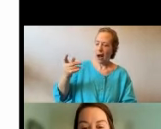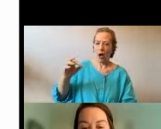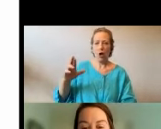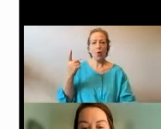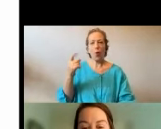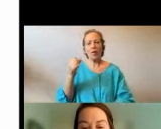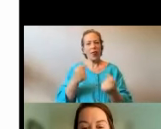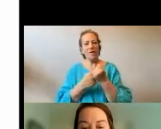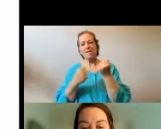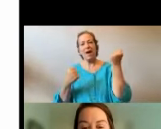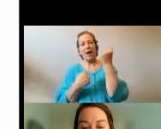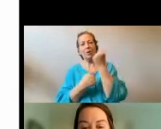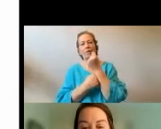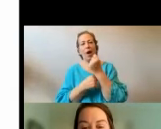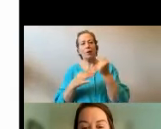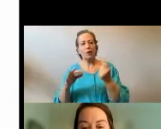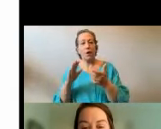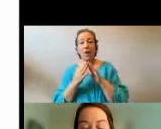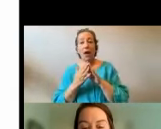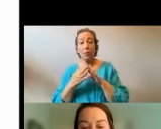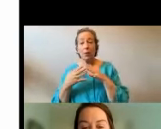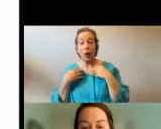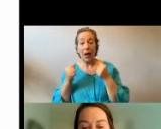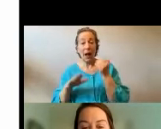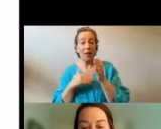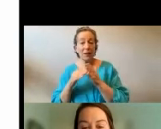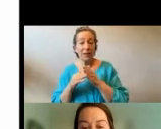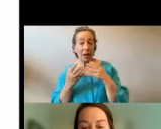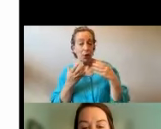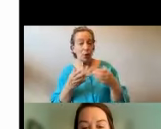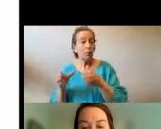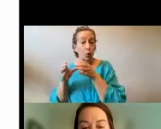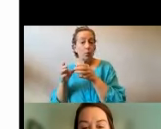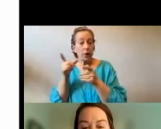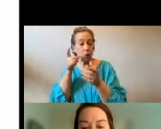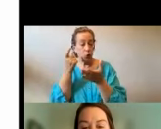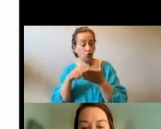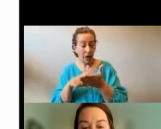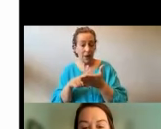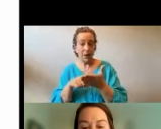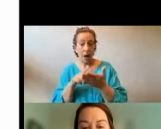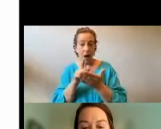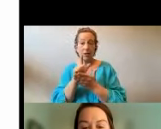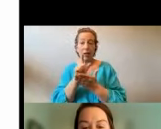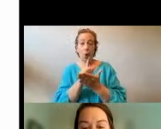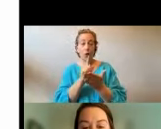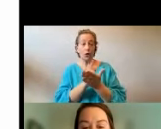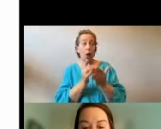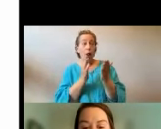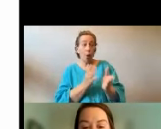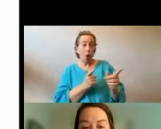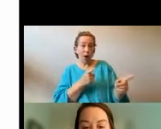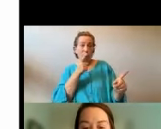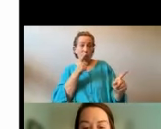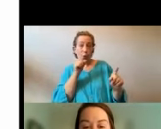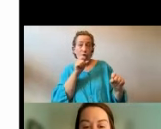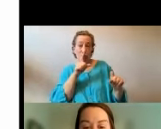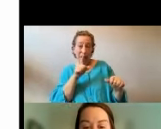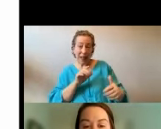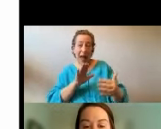the community health center movement, who recognized that it was the lawyer in the community who could really address those health harming